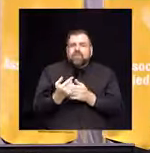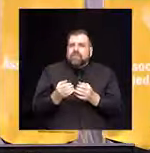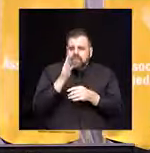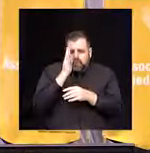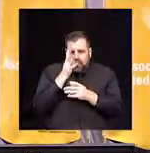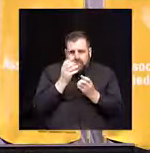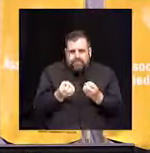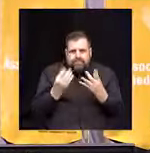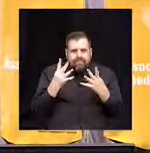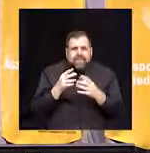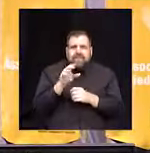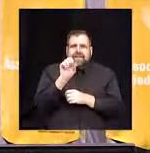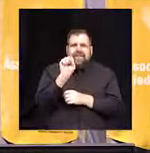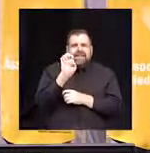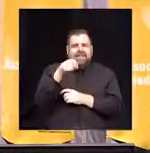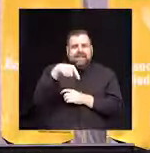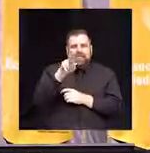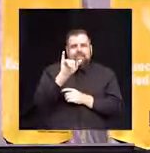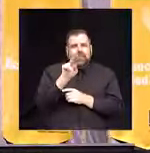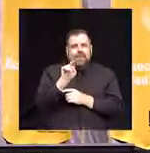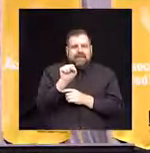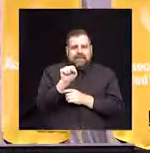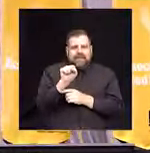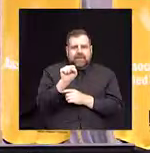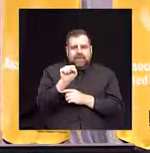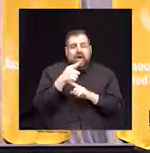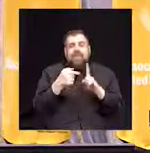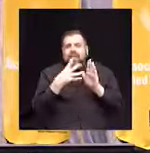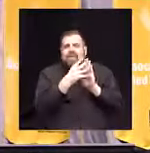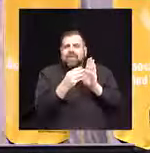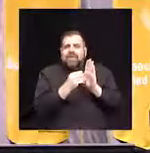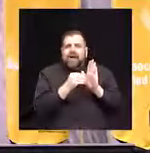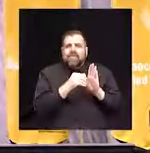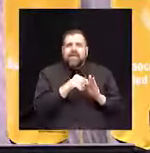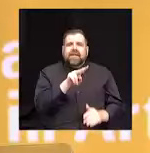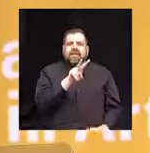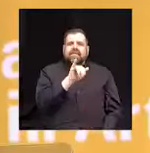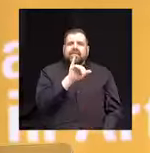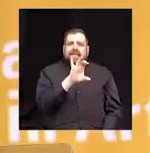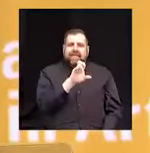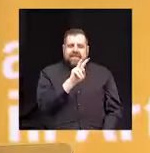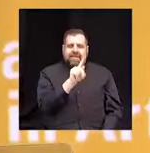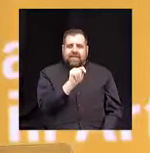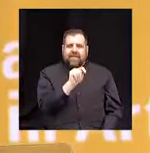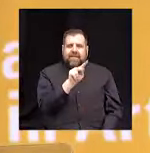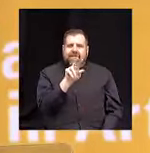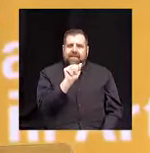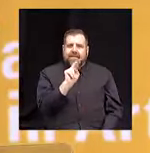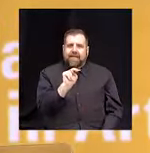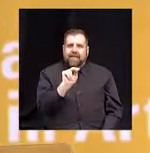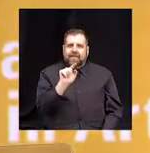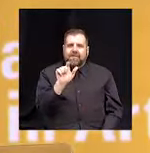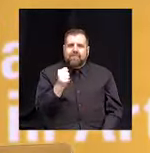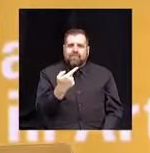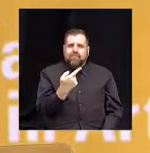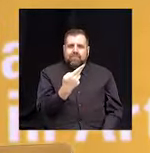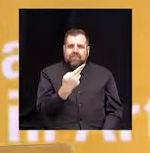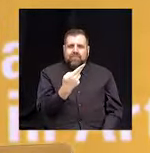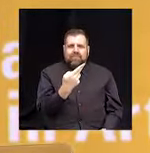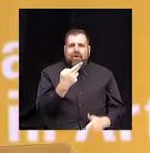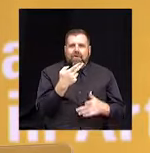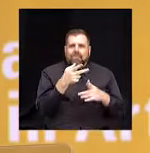dime-shaped sequins from Vincent van Gogh postcard replicas. And it was a resounding success due